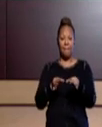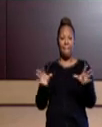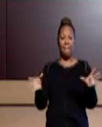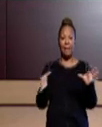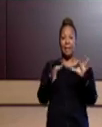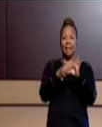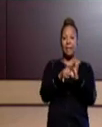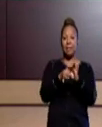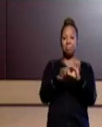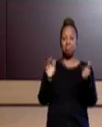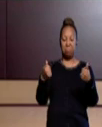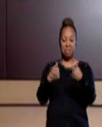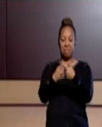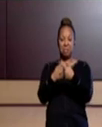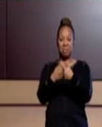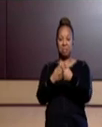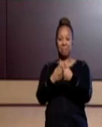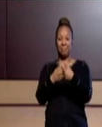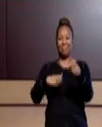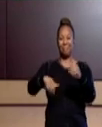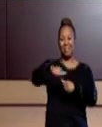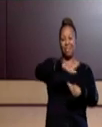put up against each other